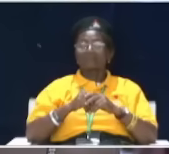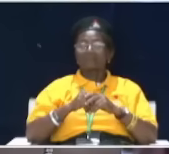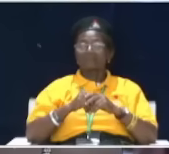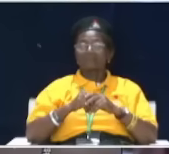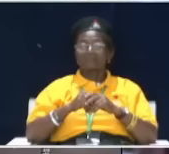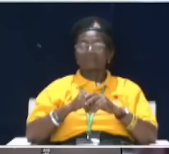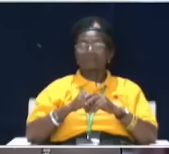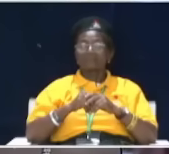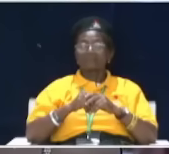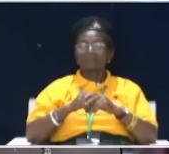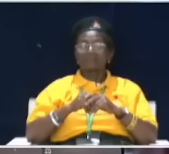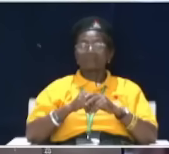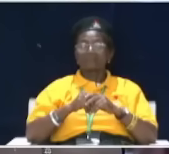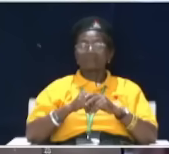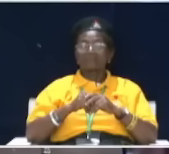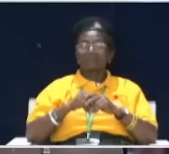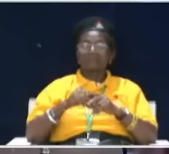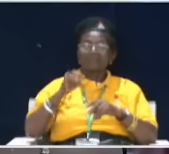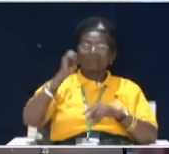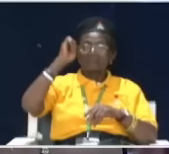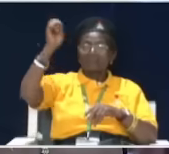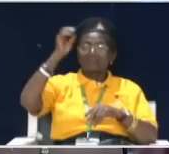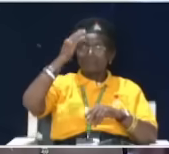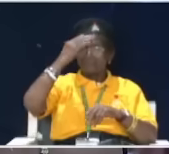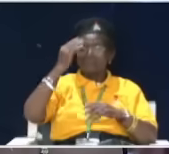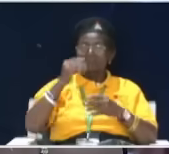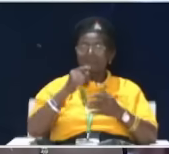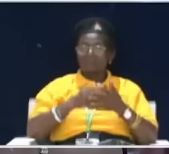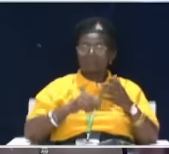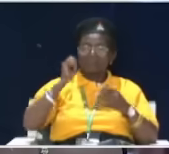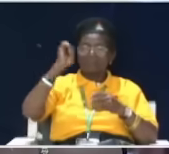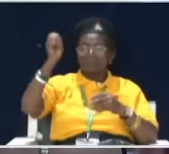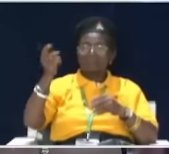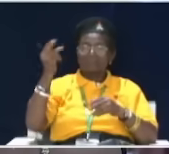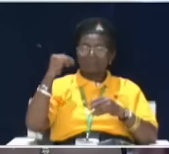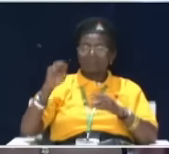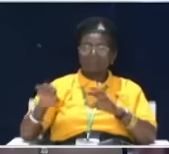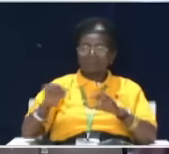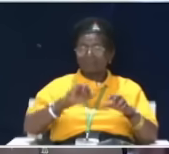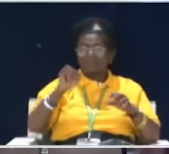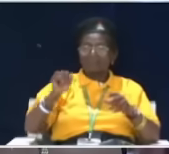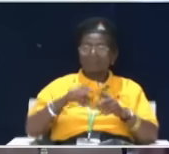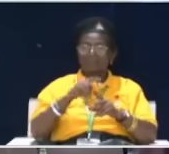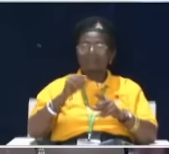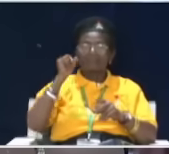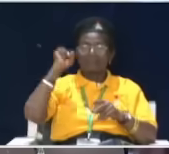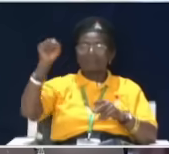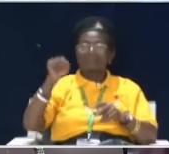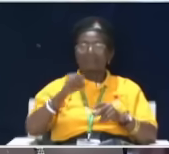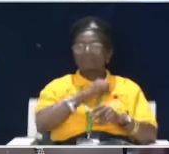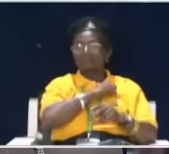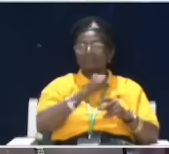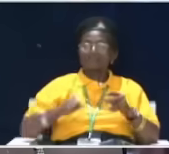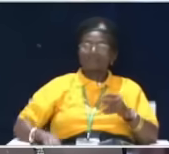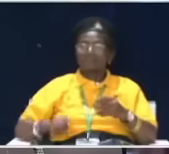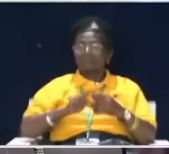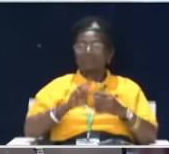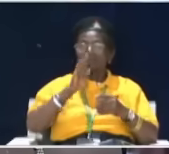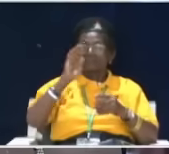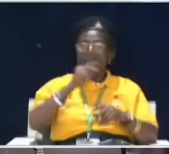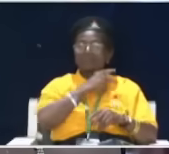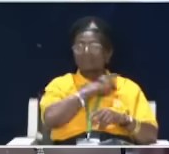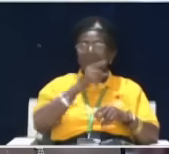repositioned. He knew what he was doing when he chose Solomon to be king. He